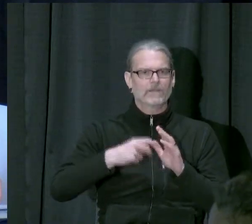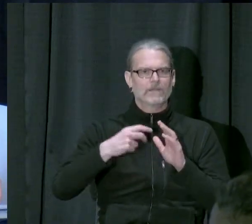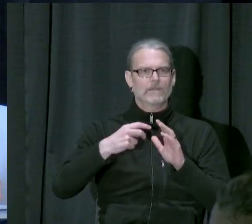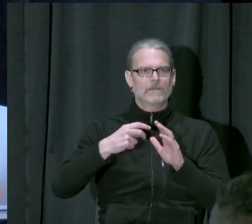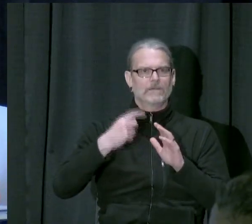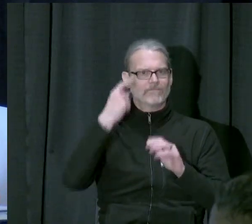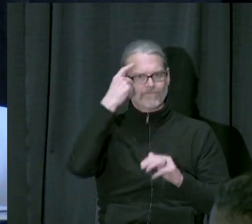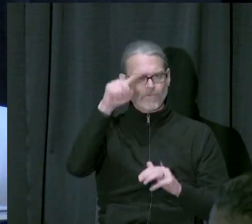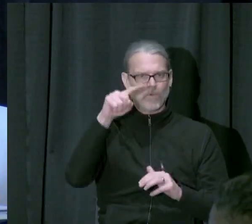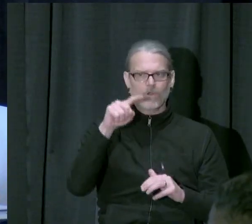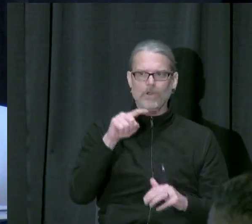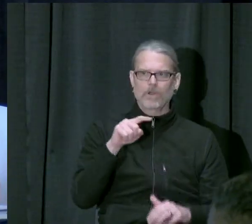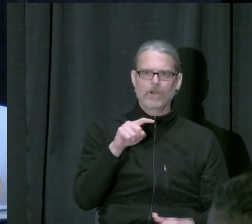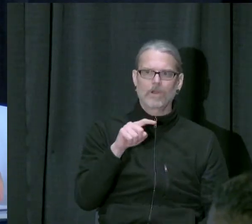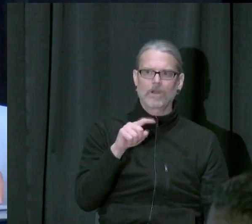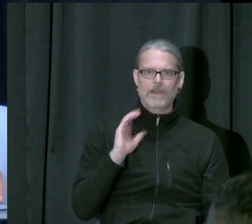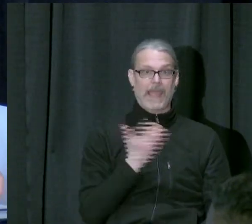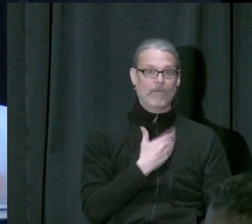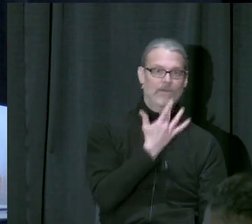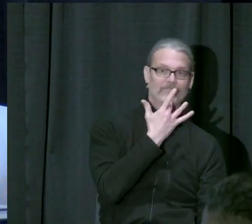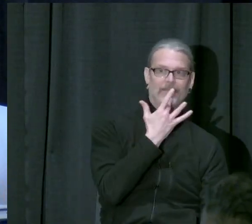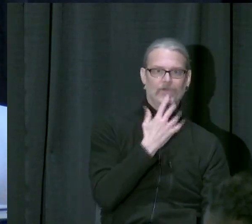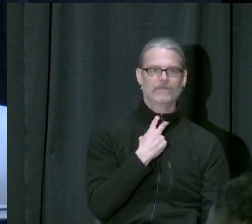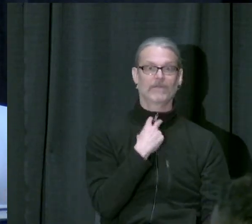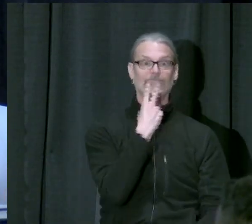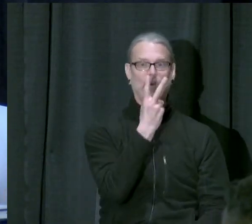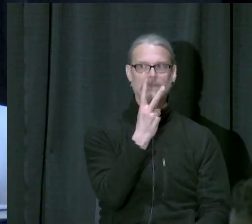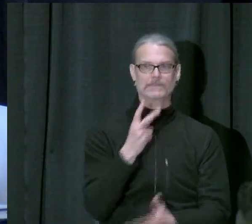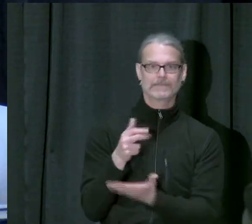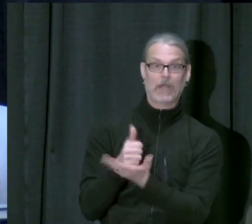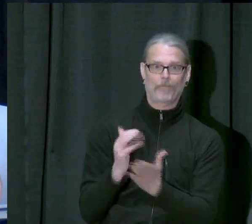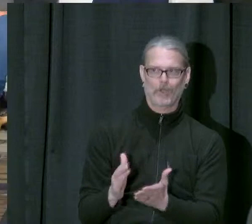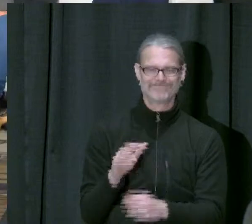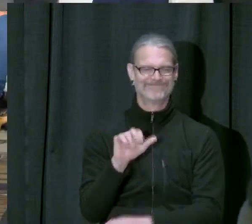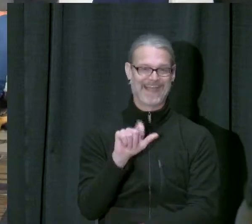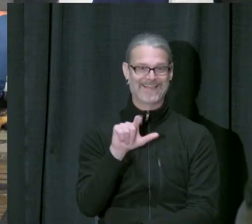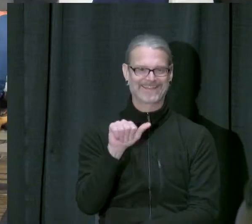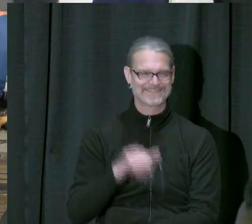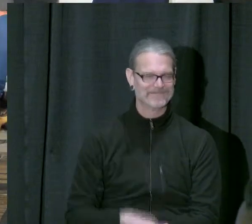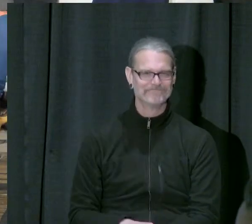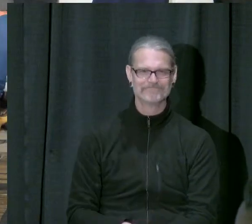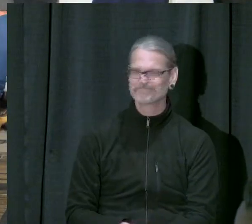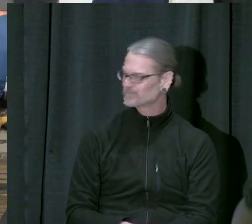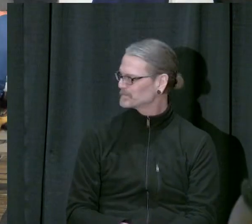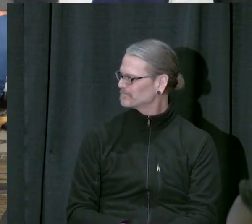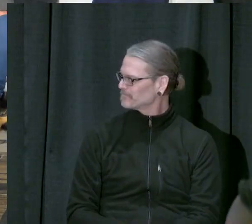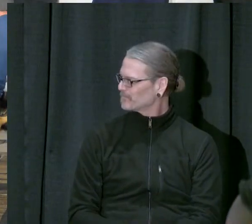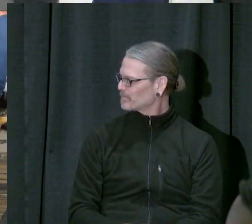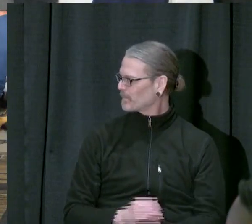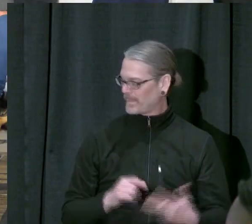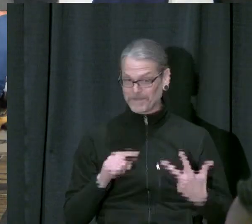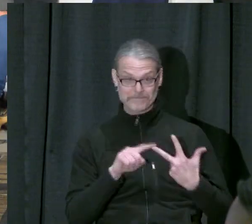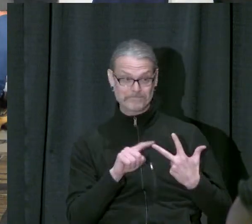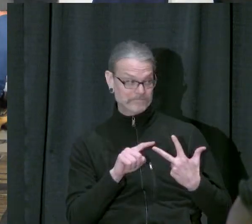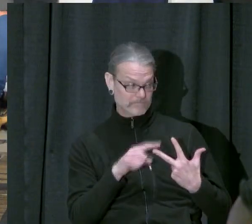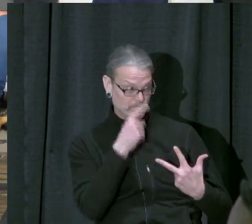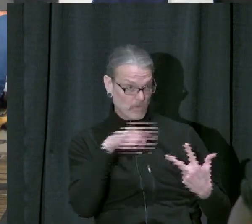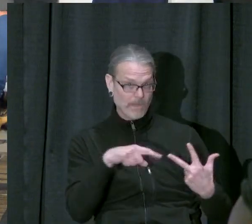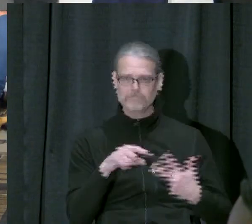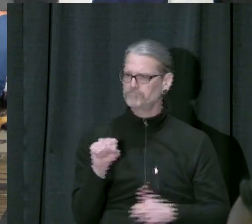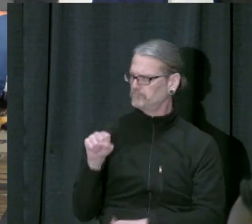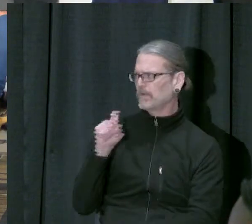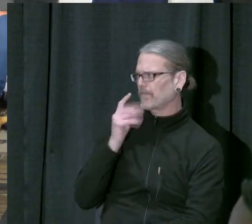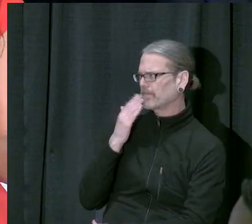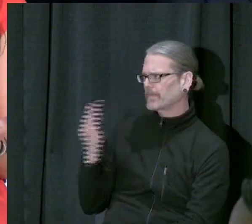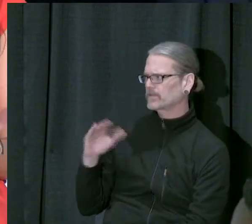about our favorite voice assistant. Juliana, can you sort of orient us to that? Sure, thanks, Josh. So I